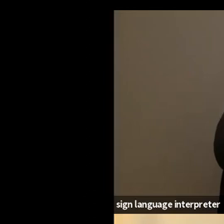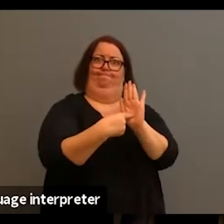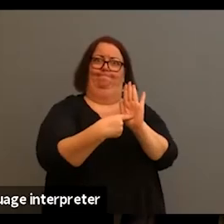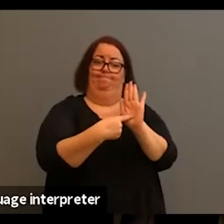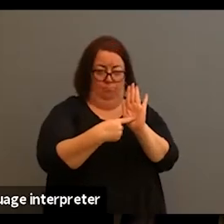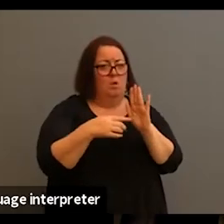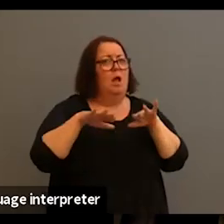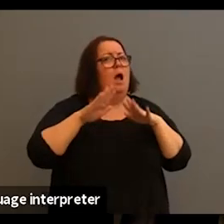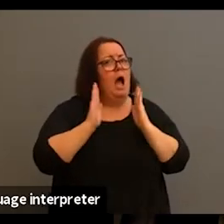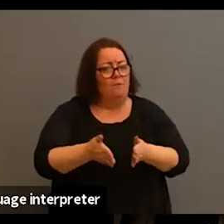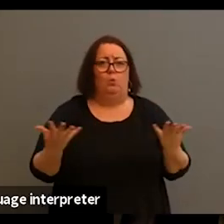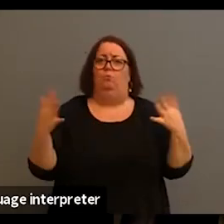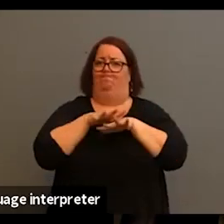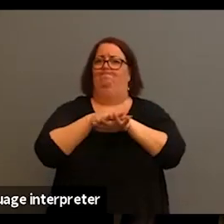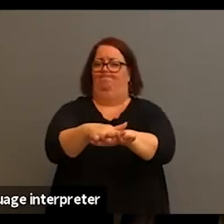is really requiring